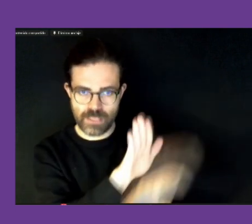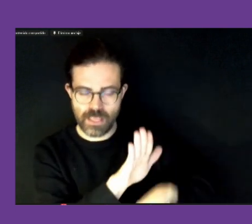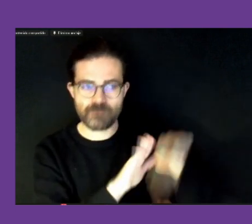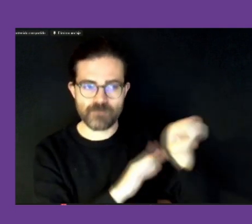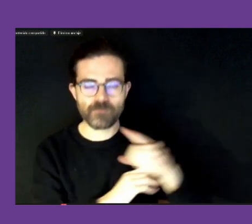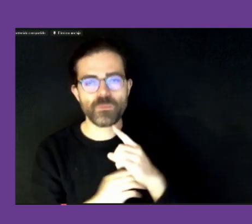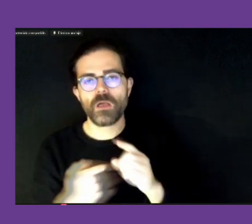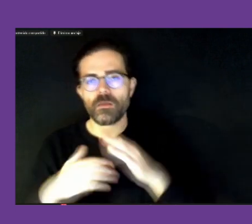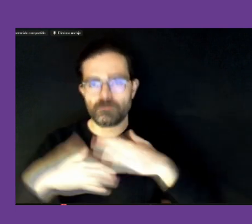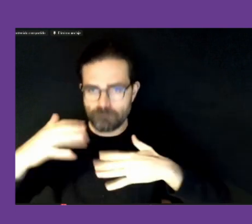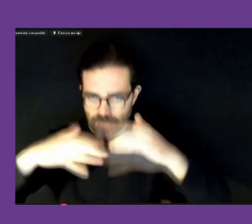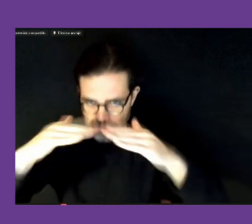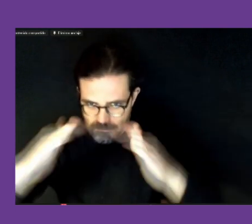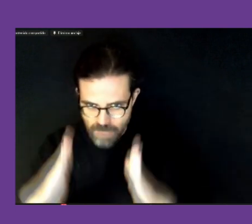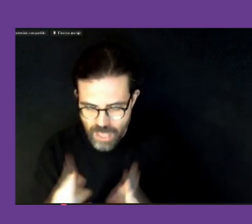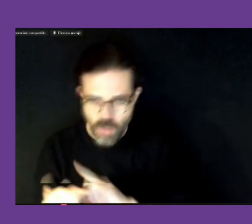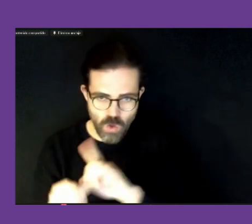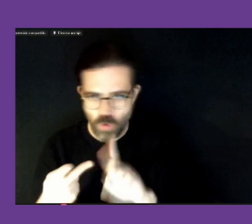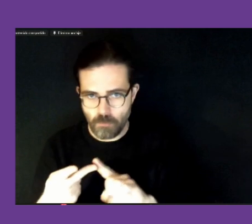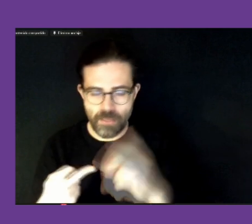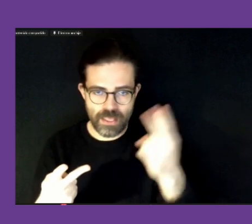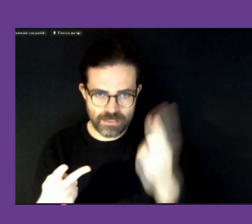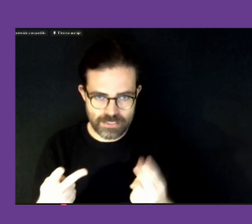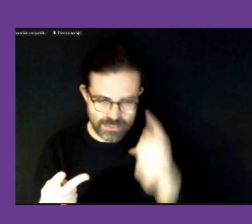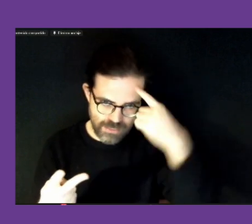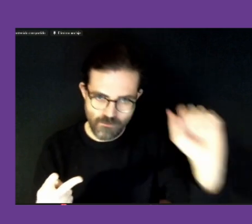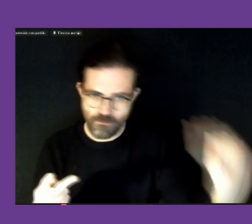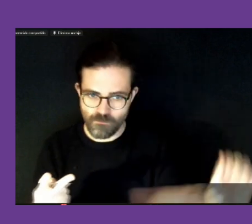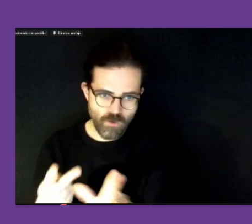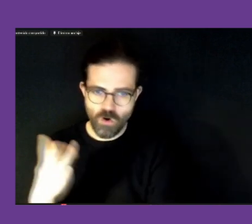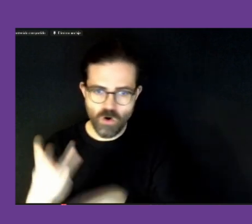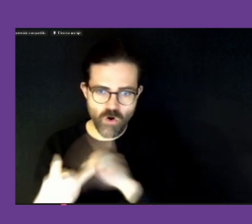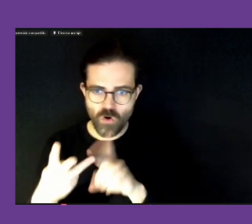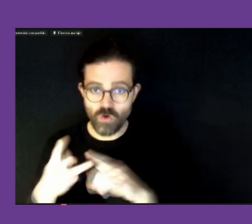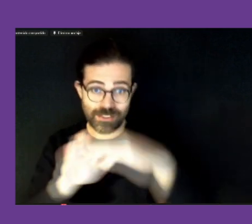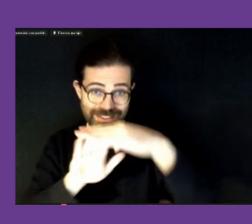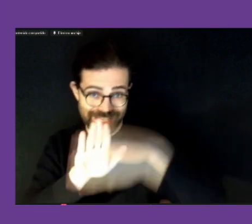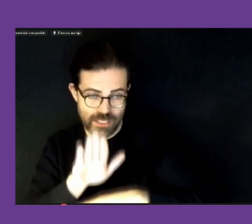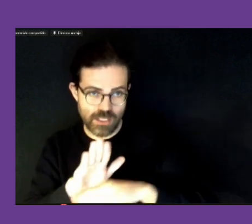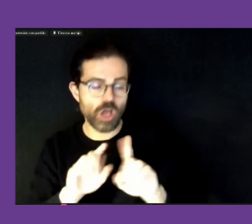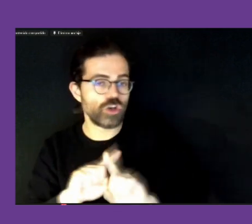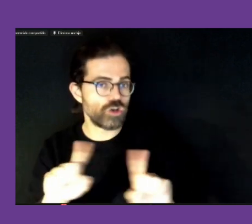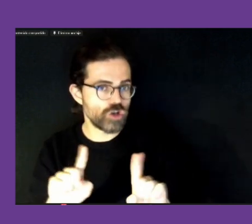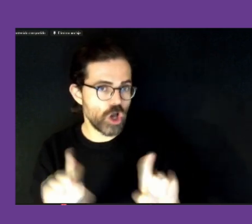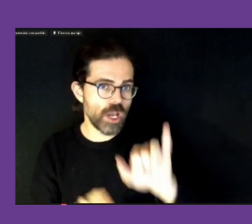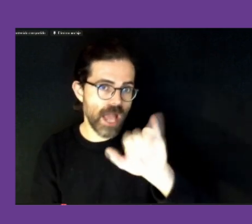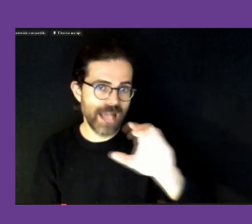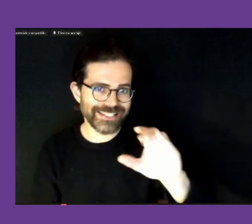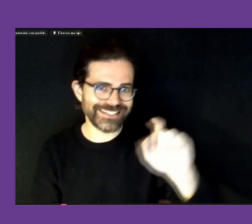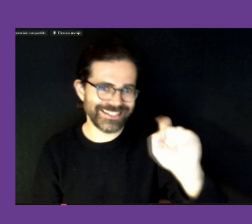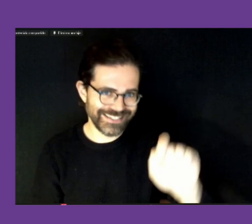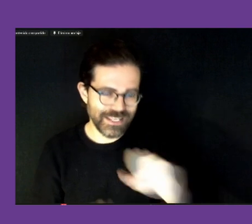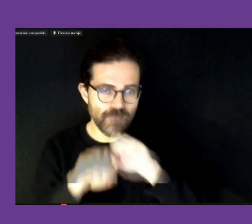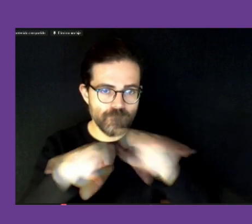all standard, the standard for non-ICT information, those meaning basically that printed information